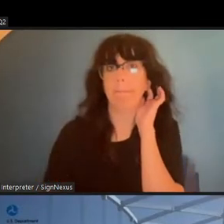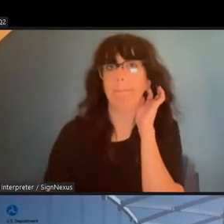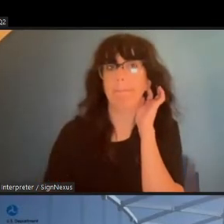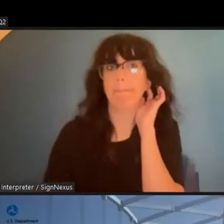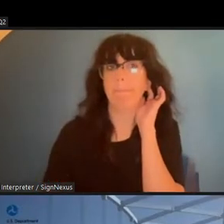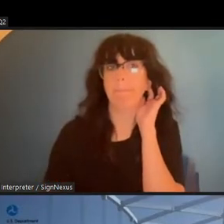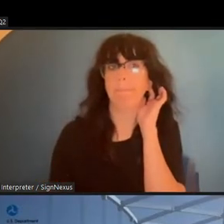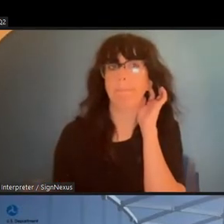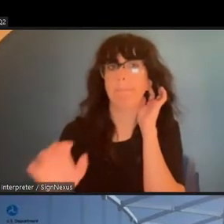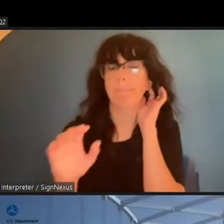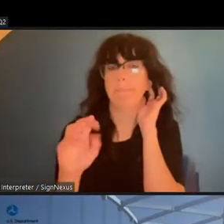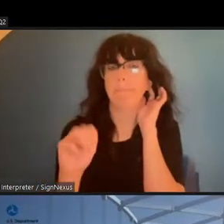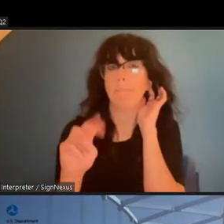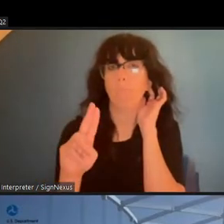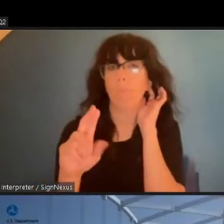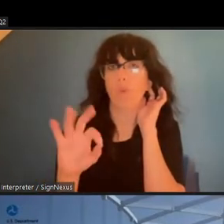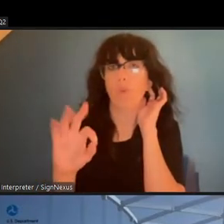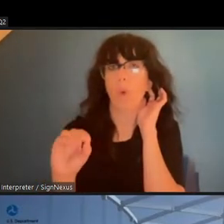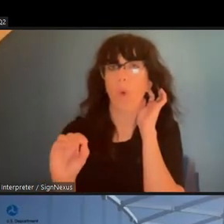dino luffo